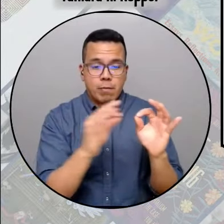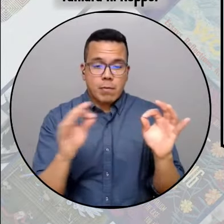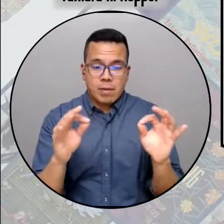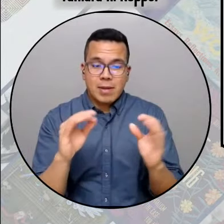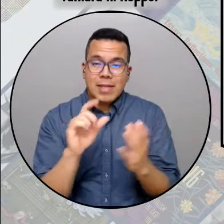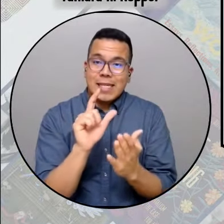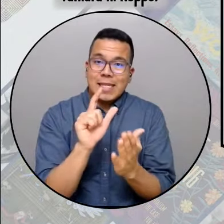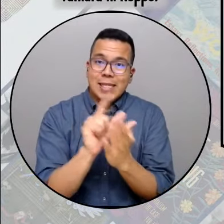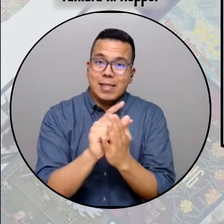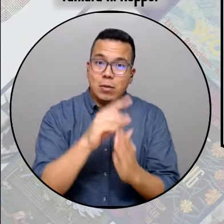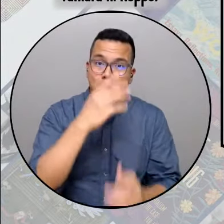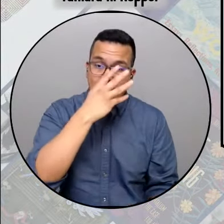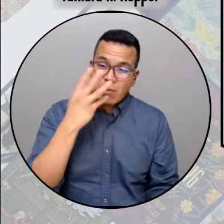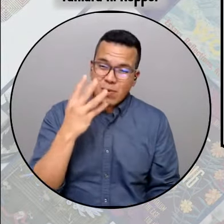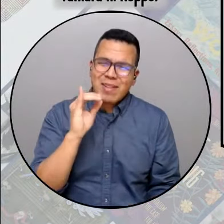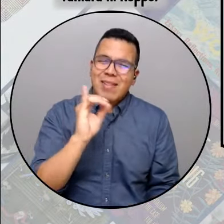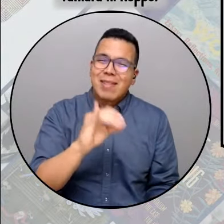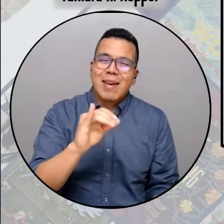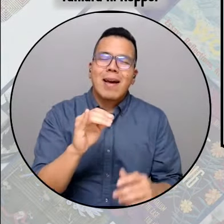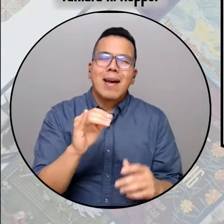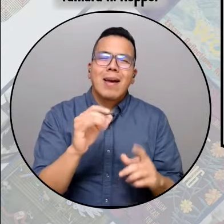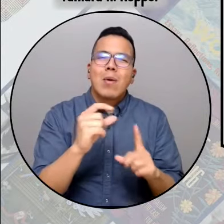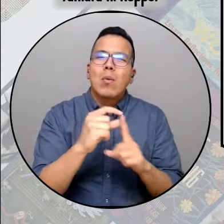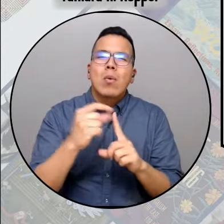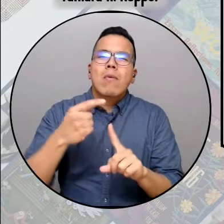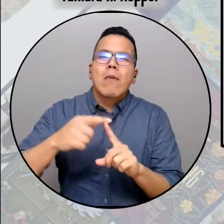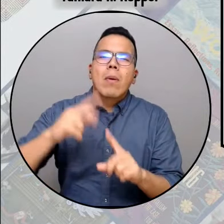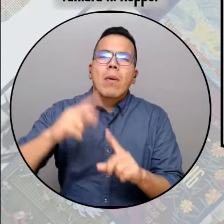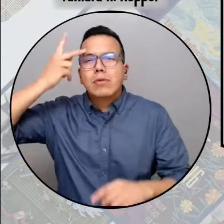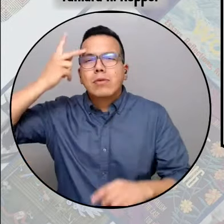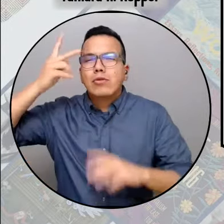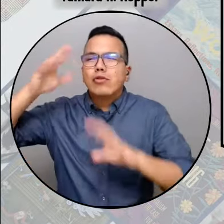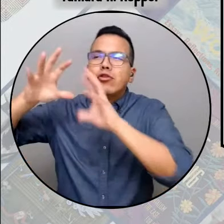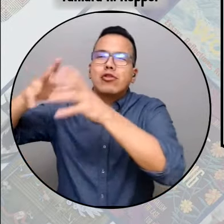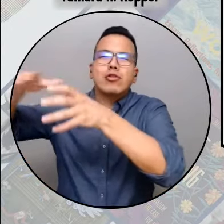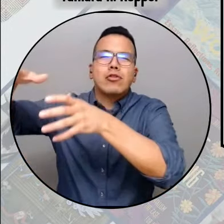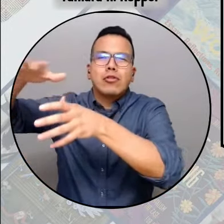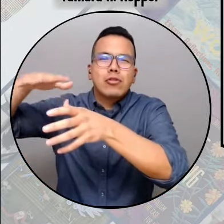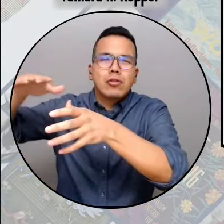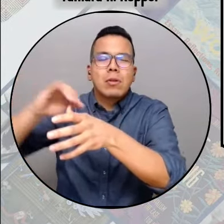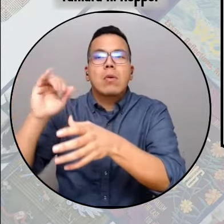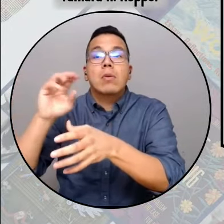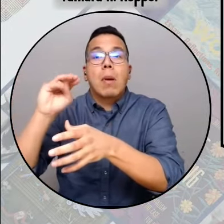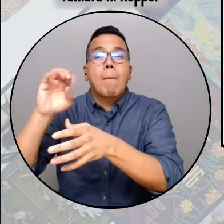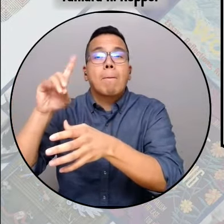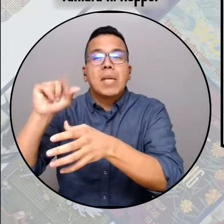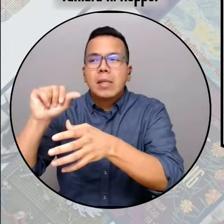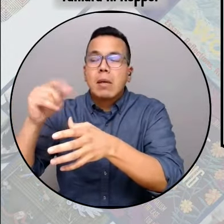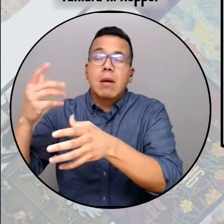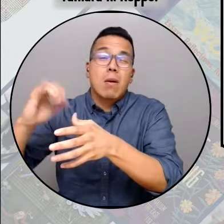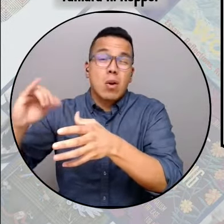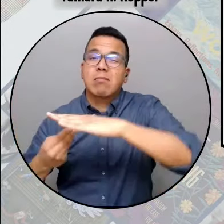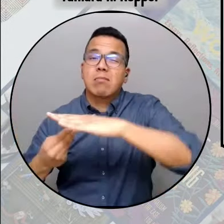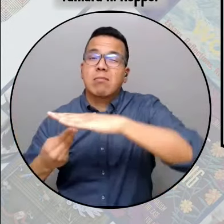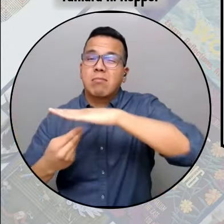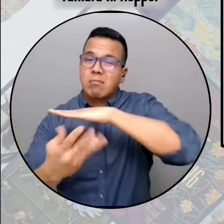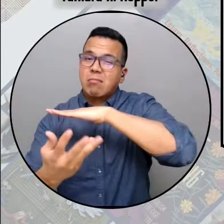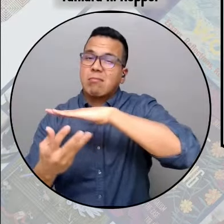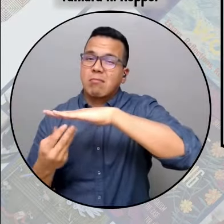political language, right? And it's a kind of a media language and some messaging language. And obviously it's usually meant